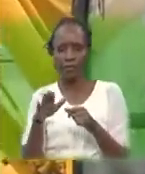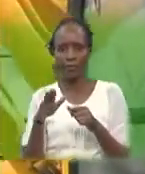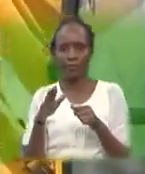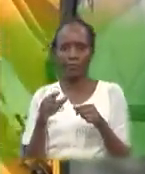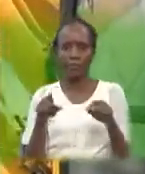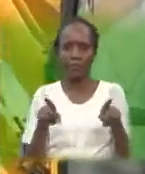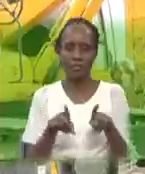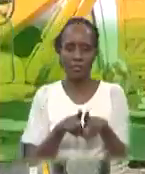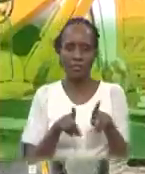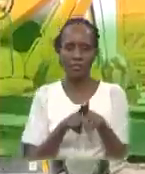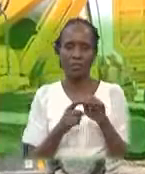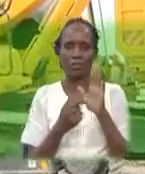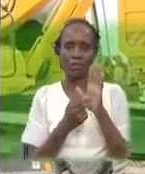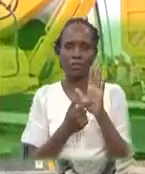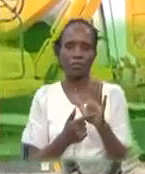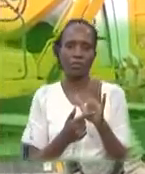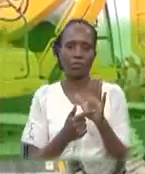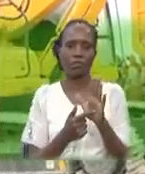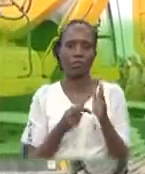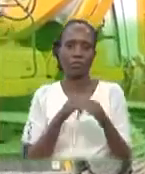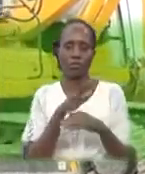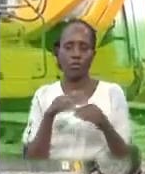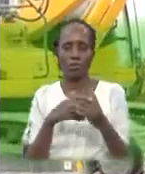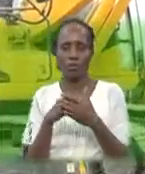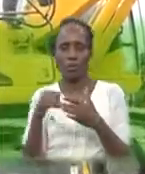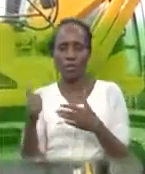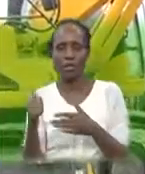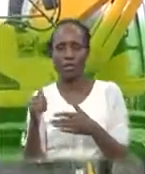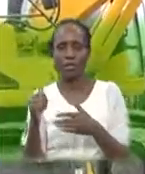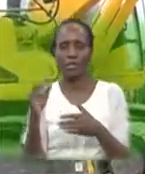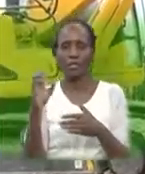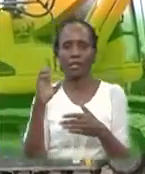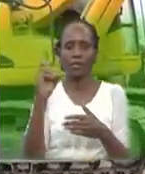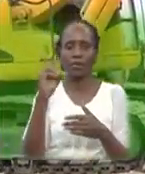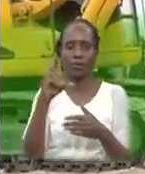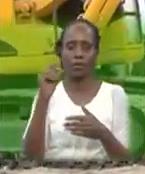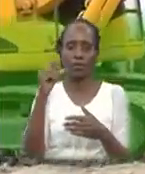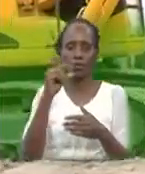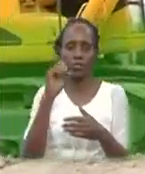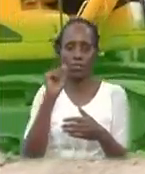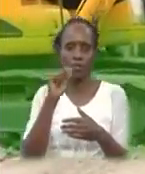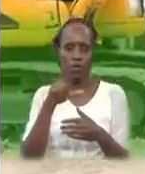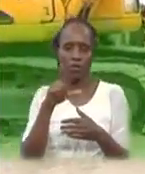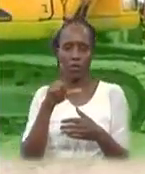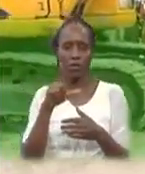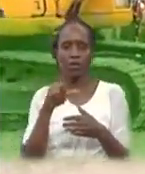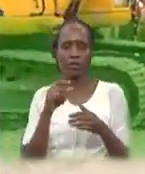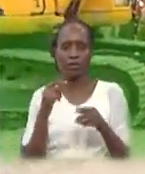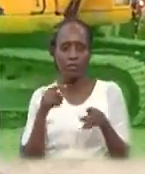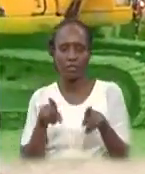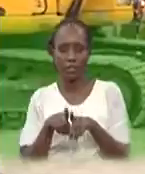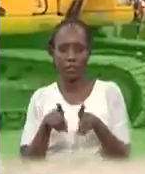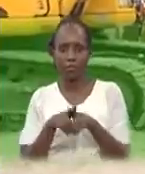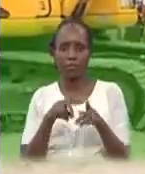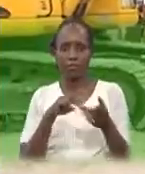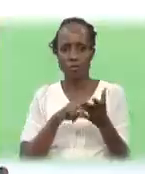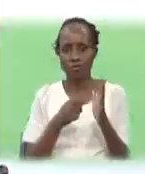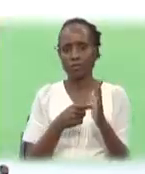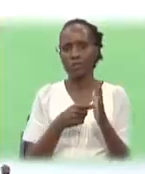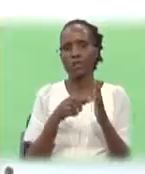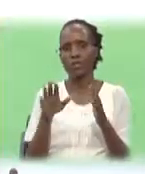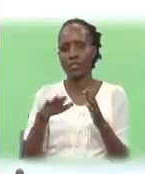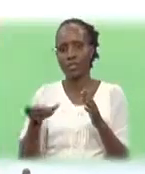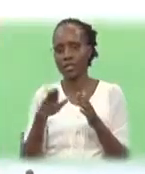scale. It will also set the facility for ecological adaptation trials on the actual varieties to be commissioned in